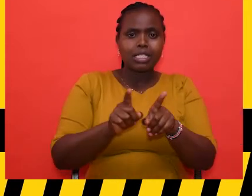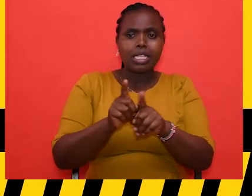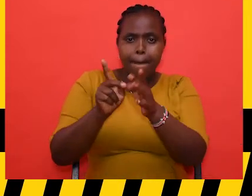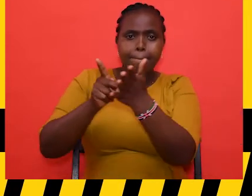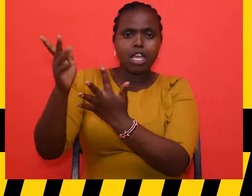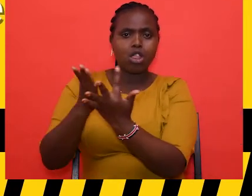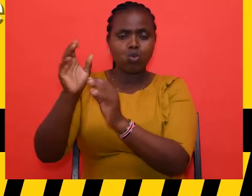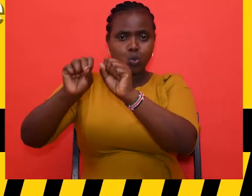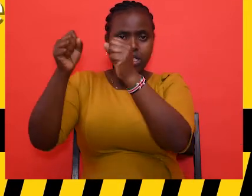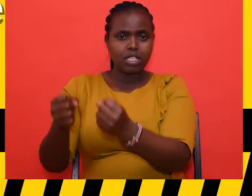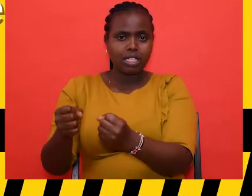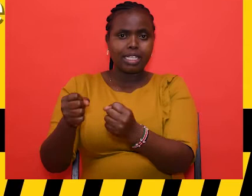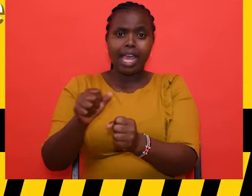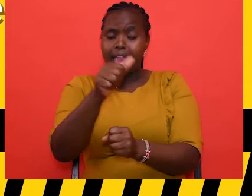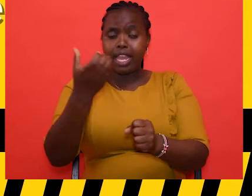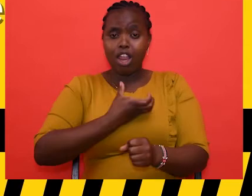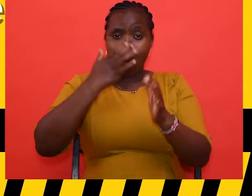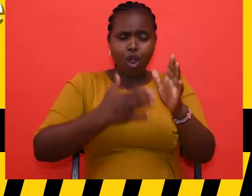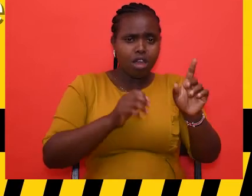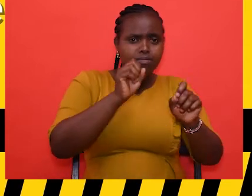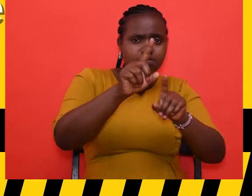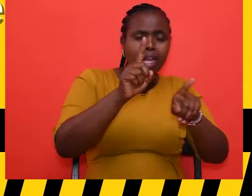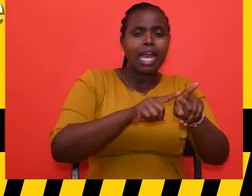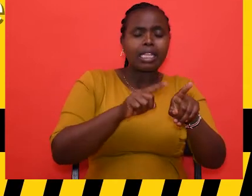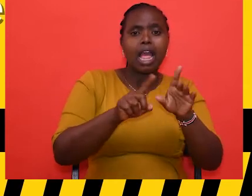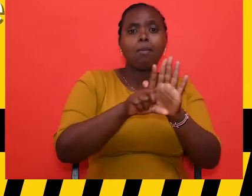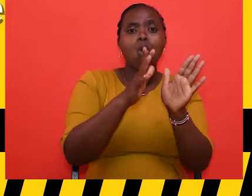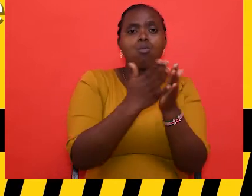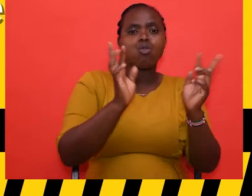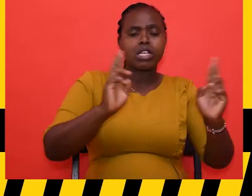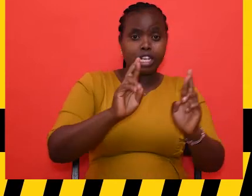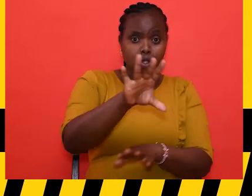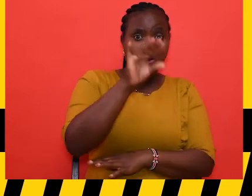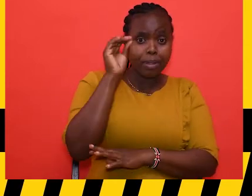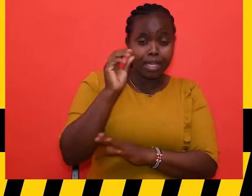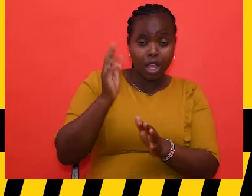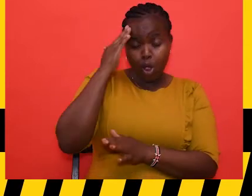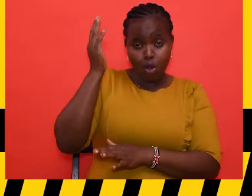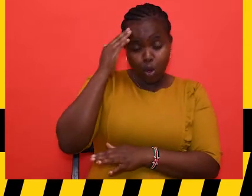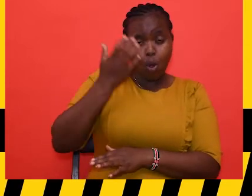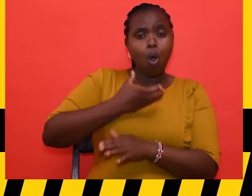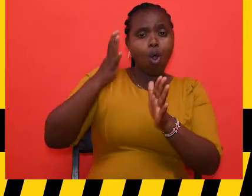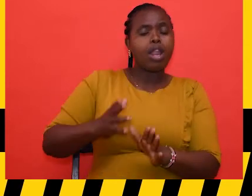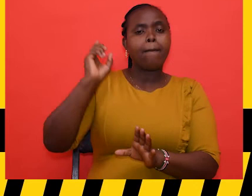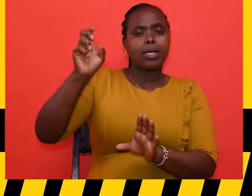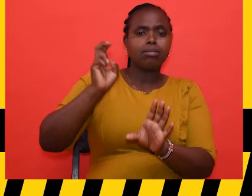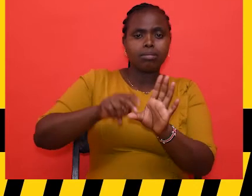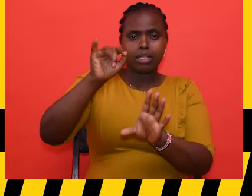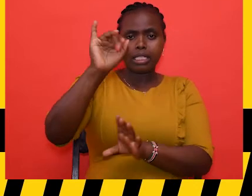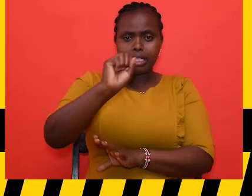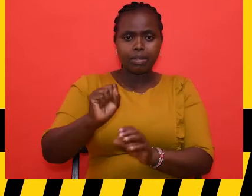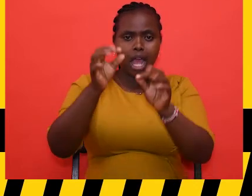the system. The new owner will be notified via SMS when the logbook is ready for collection. Please note that the new owner must have